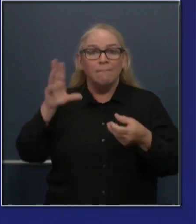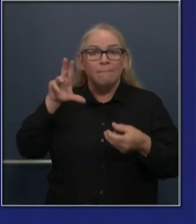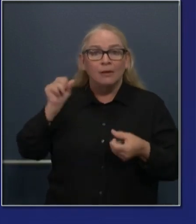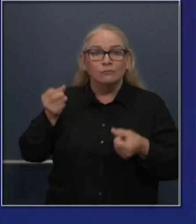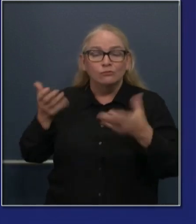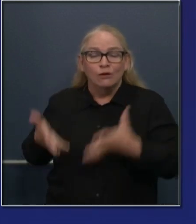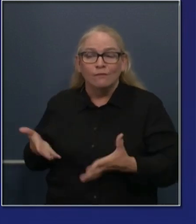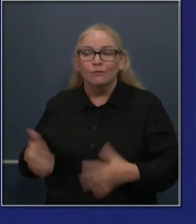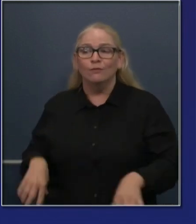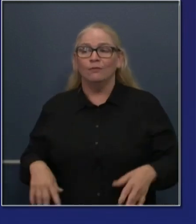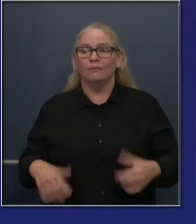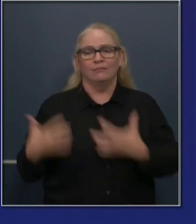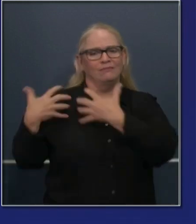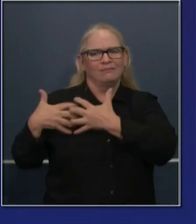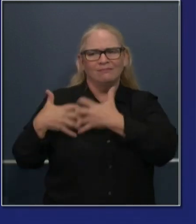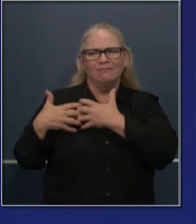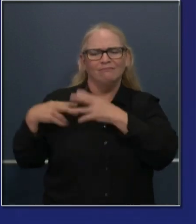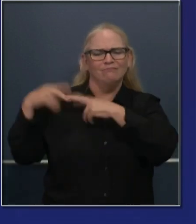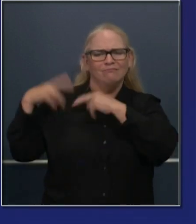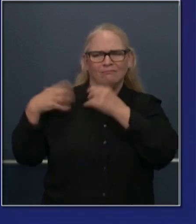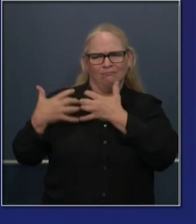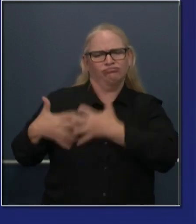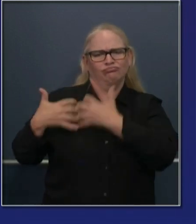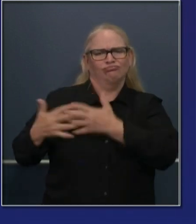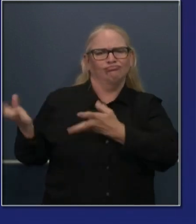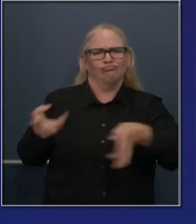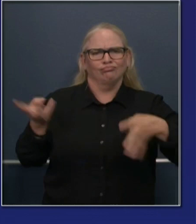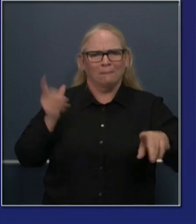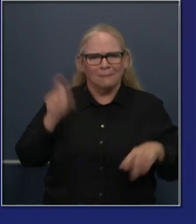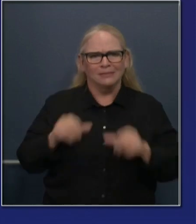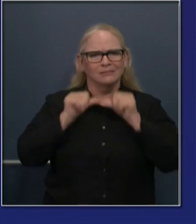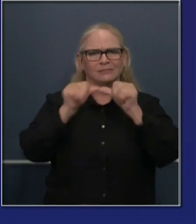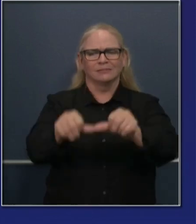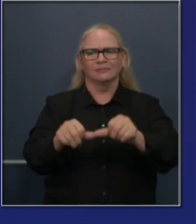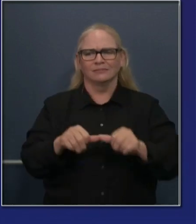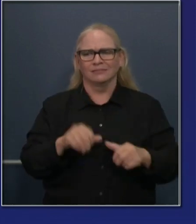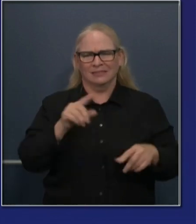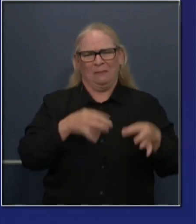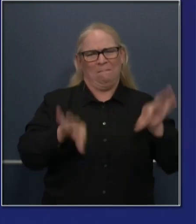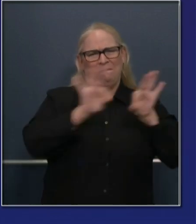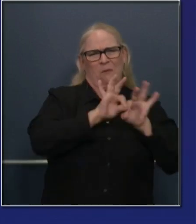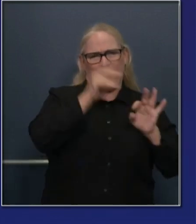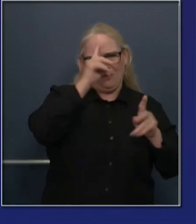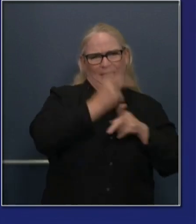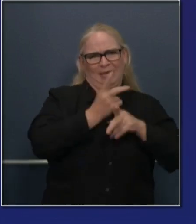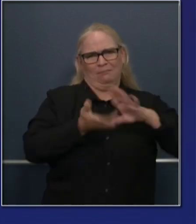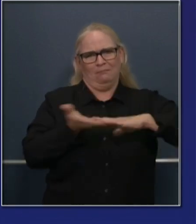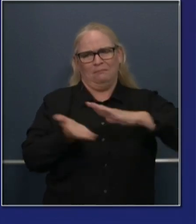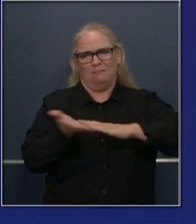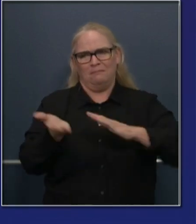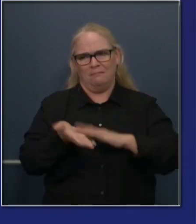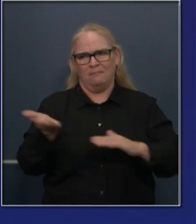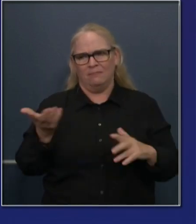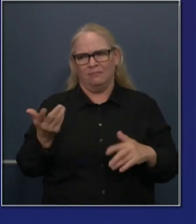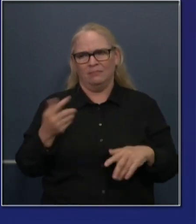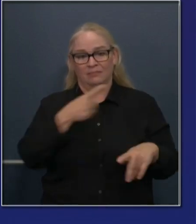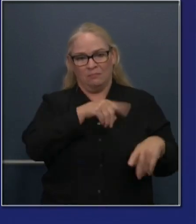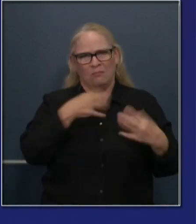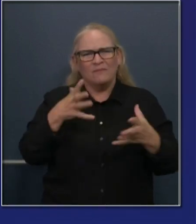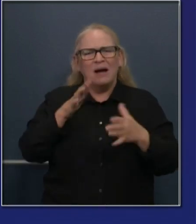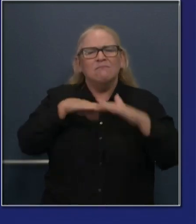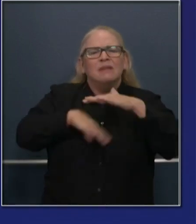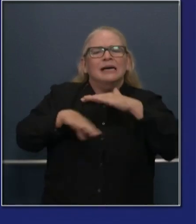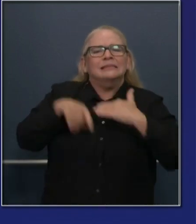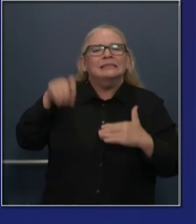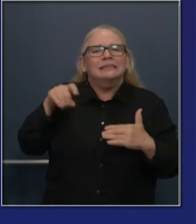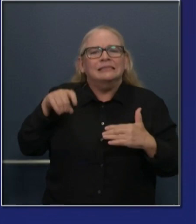warehousing, logistics, the foundational principles of any free society, the foundational needs that we all have